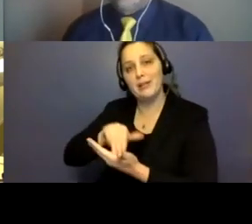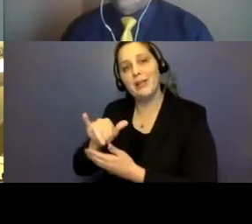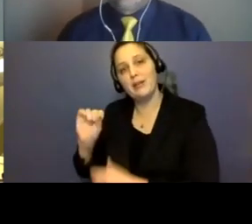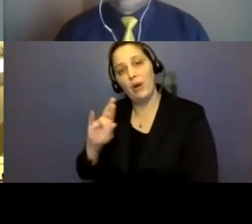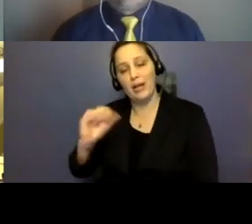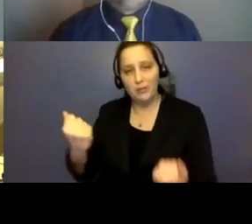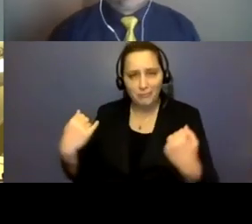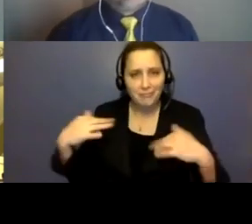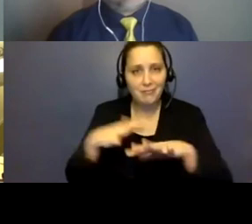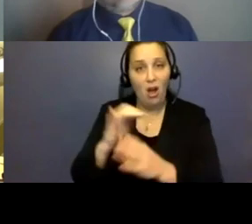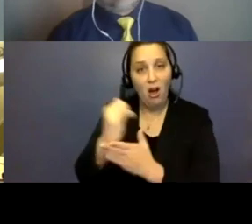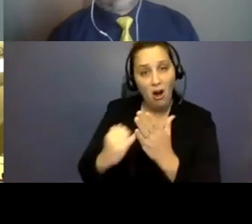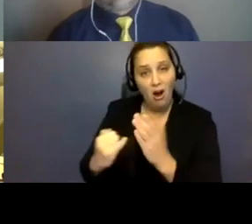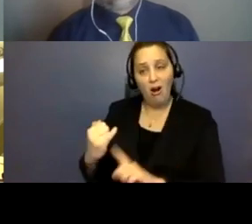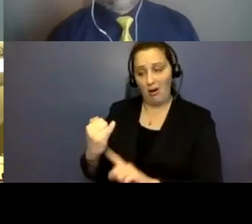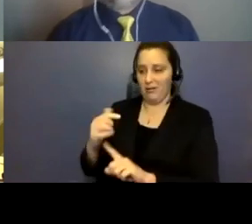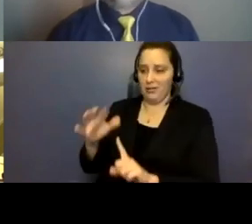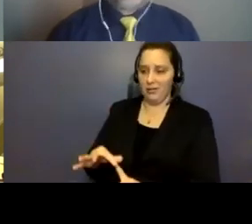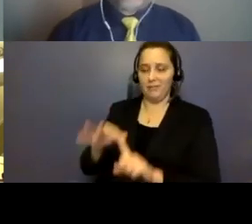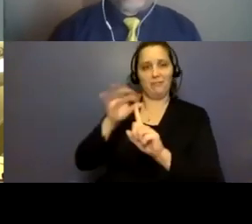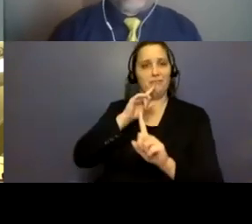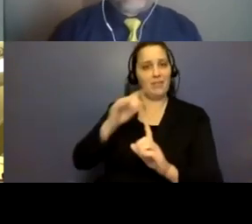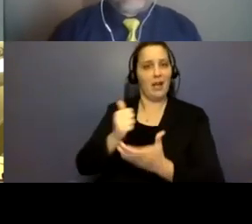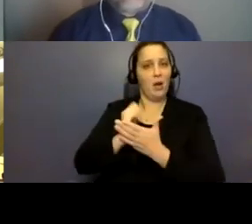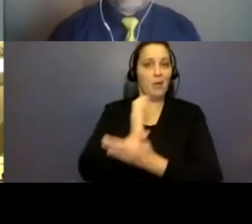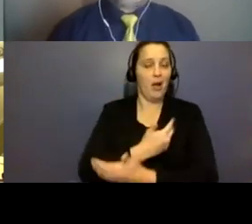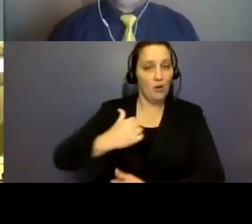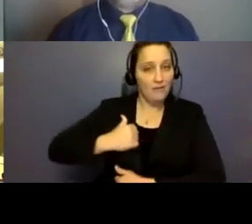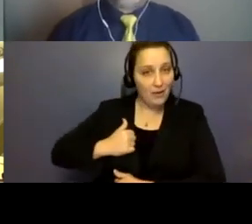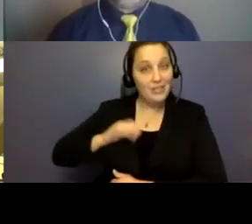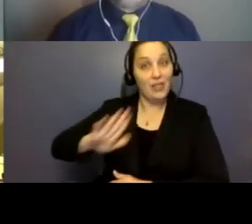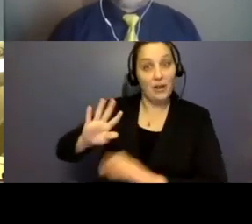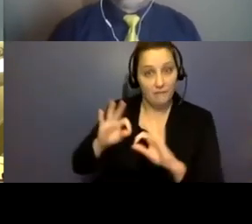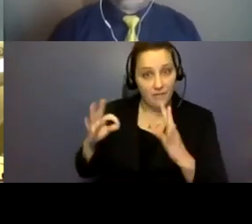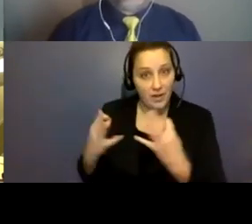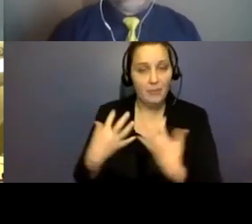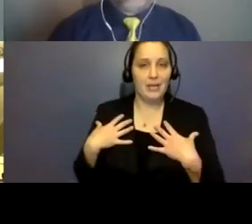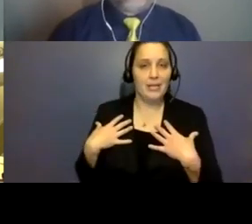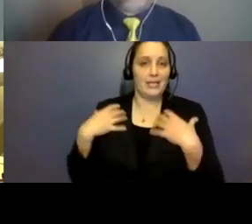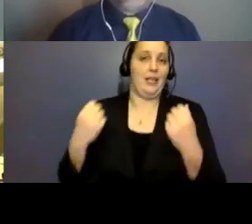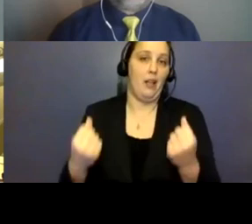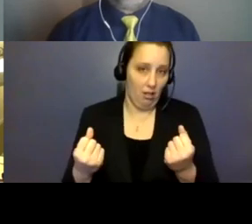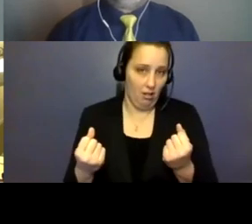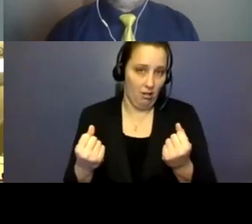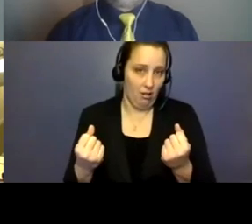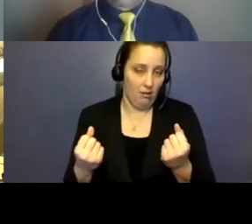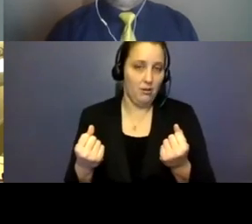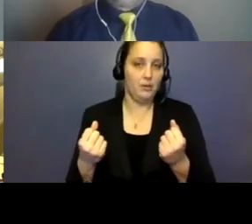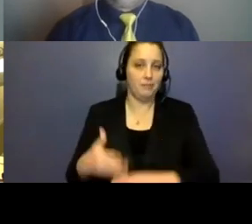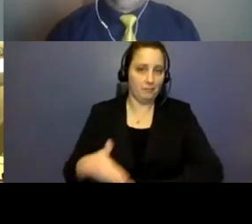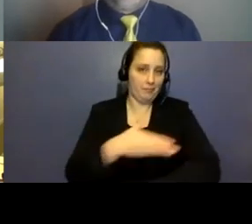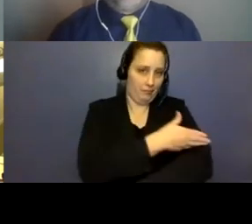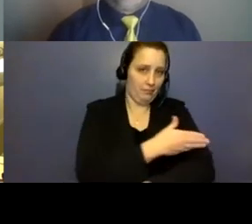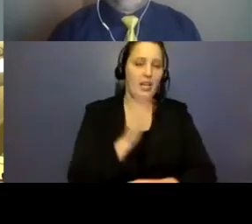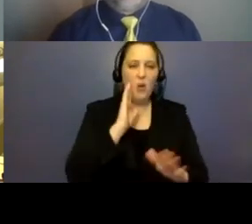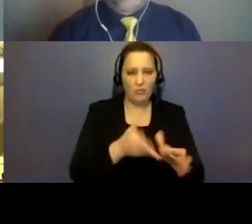use art as a way to help our veterans and their families heal. I'll do a broader